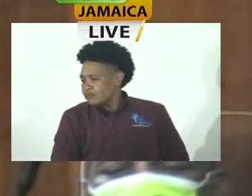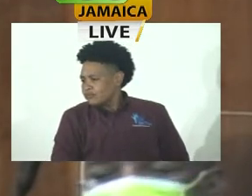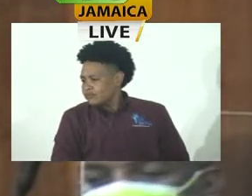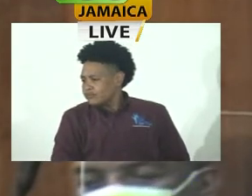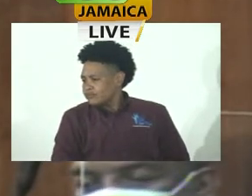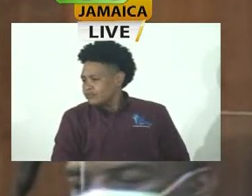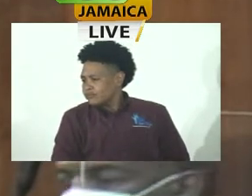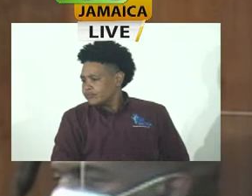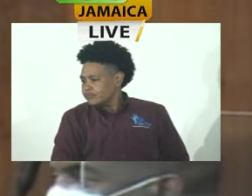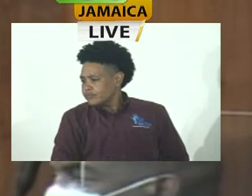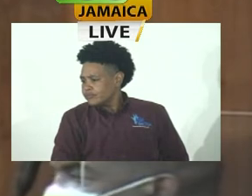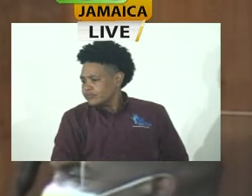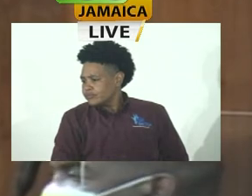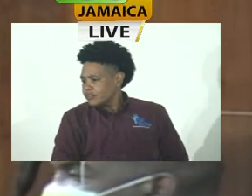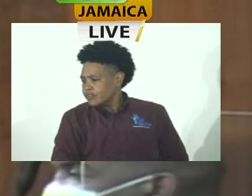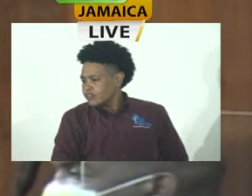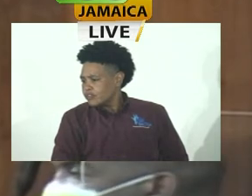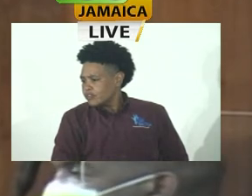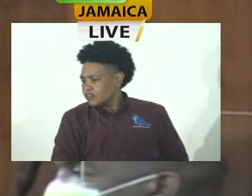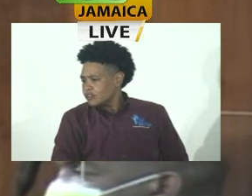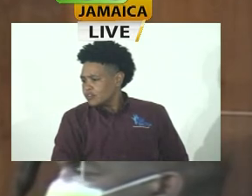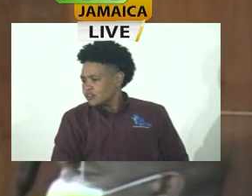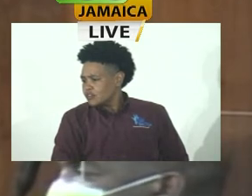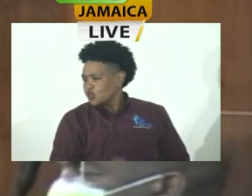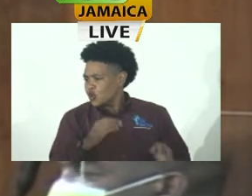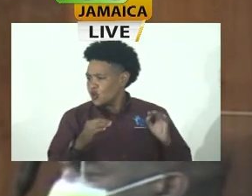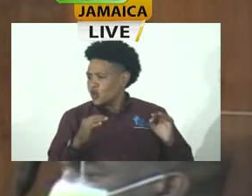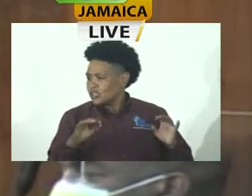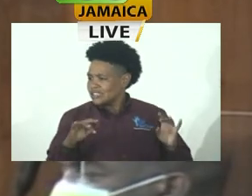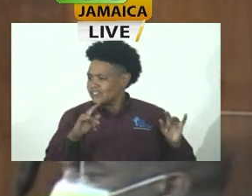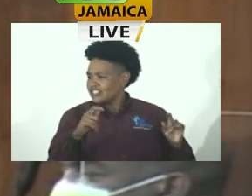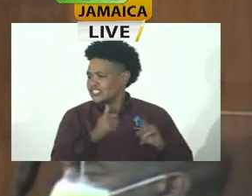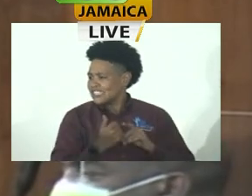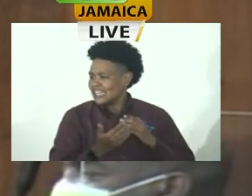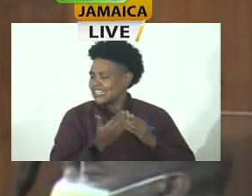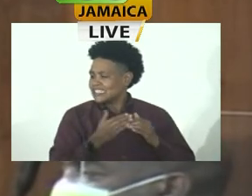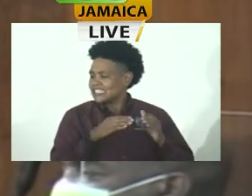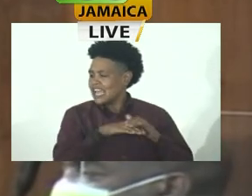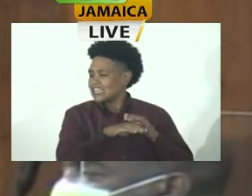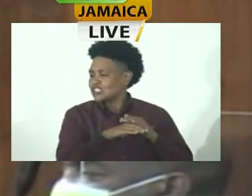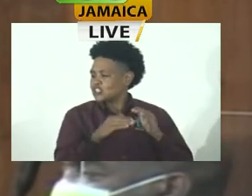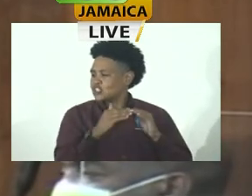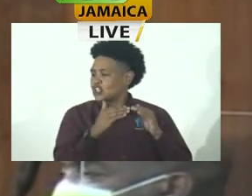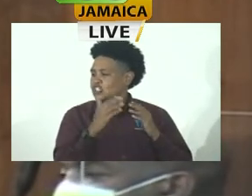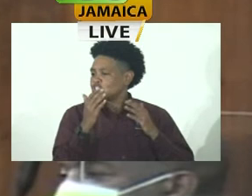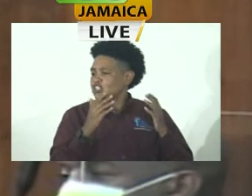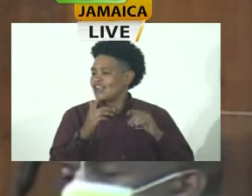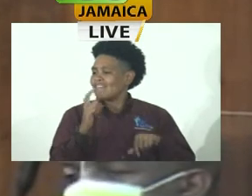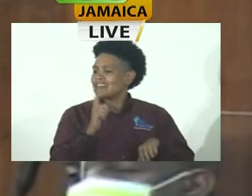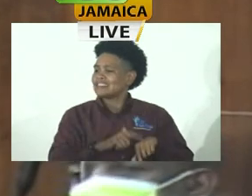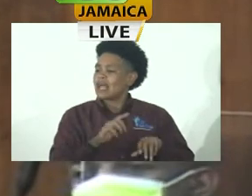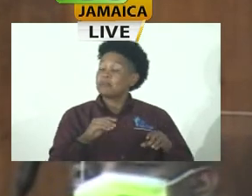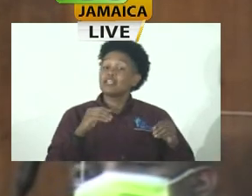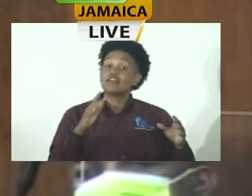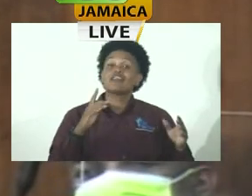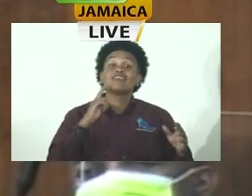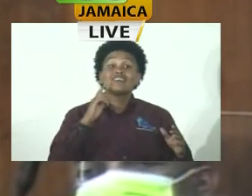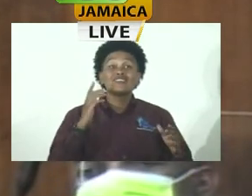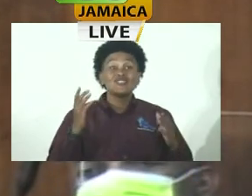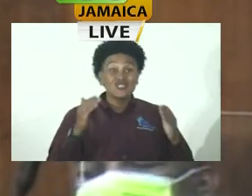easy access to justice services and the time the delivery of justice are the hallmarks of a first-class justice